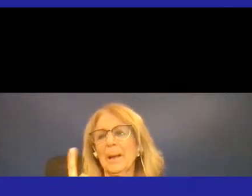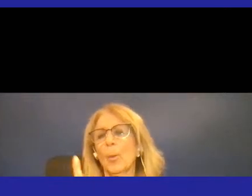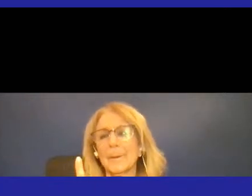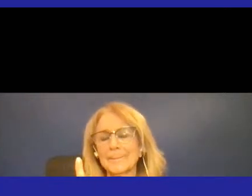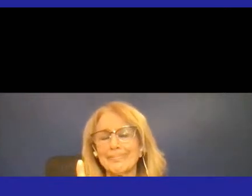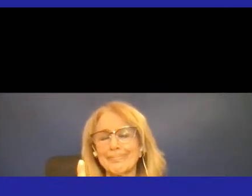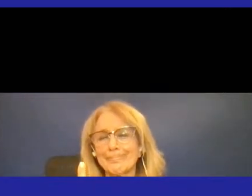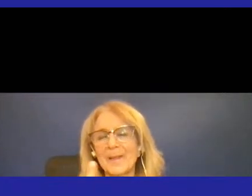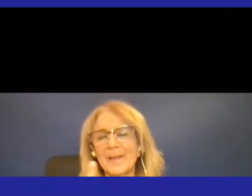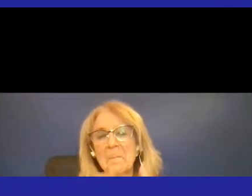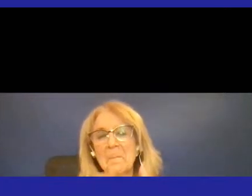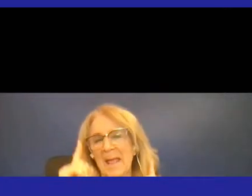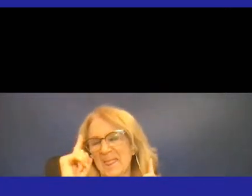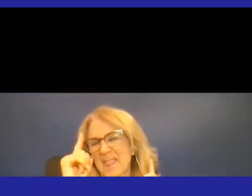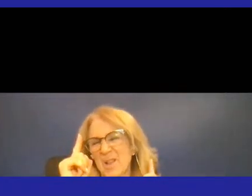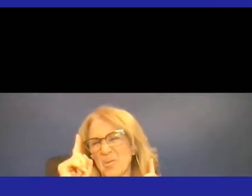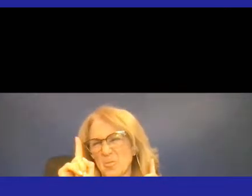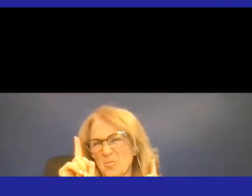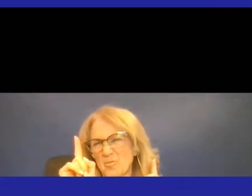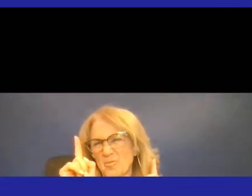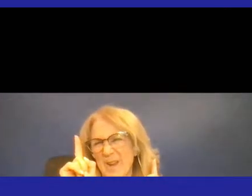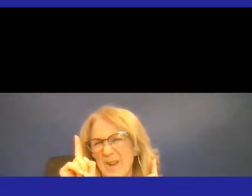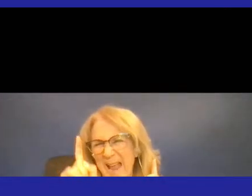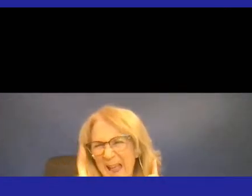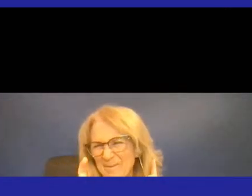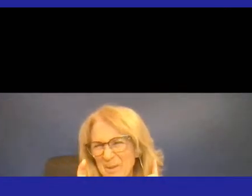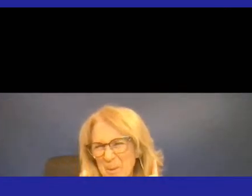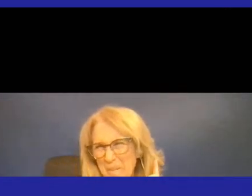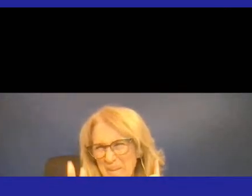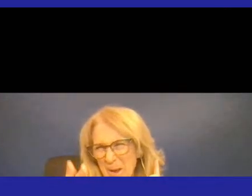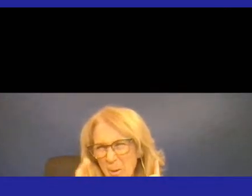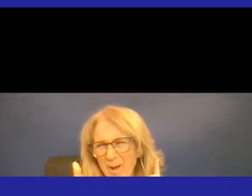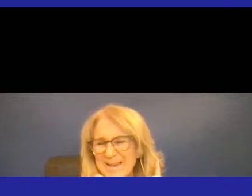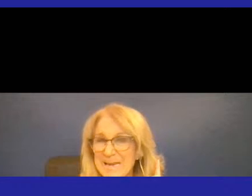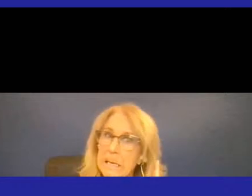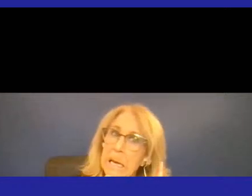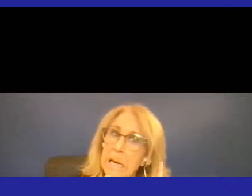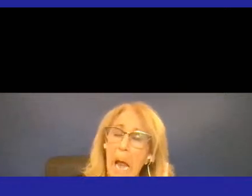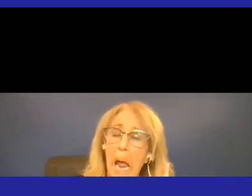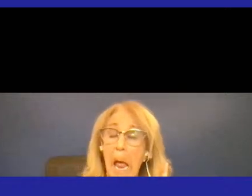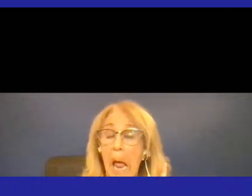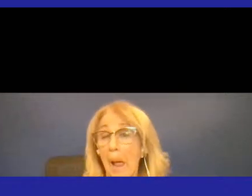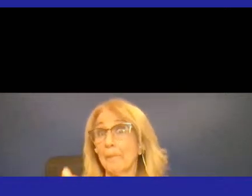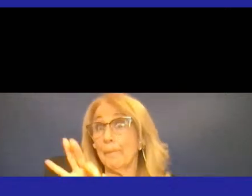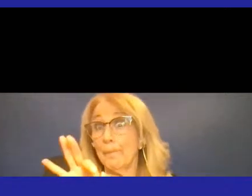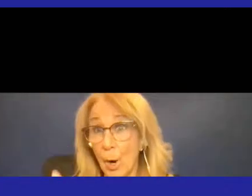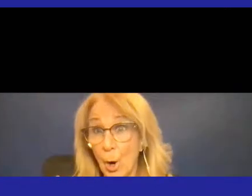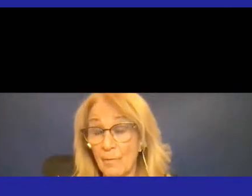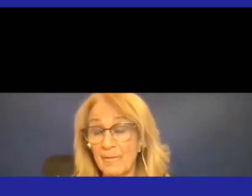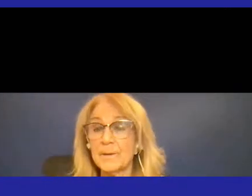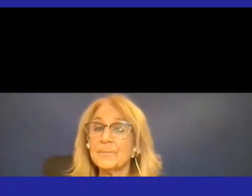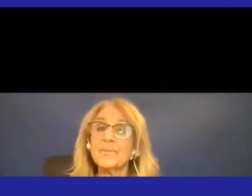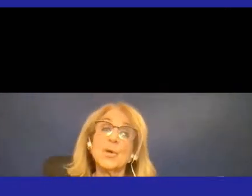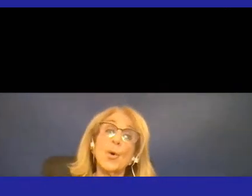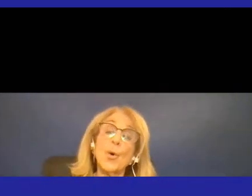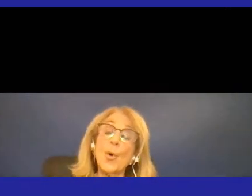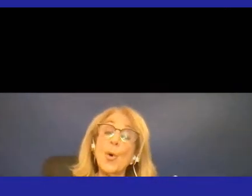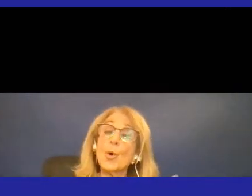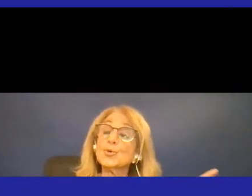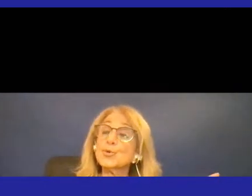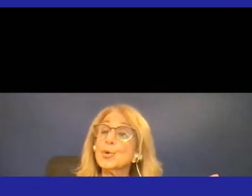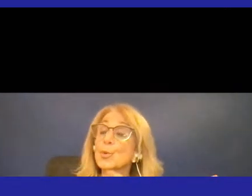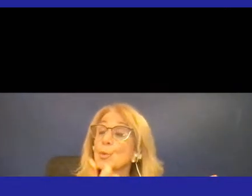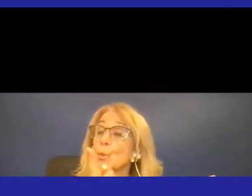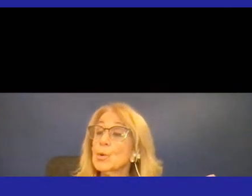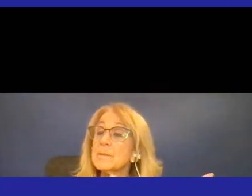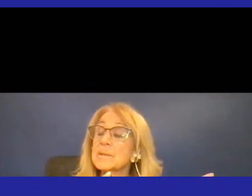gonna have to pick a less than perfect one, like a or, right? But you know what you can also do just with the logins? You shouldn't use the